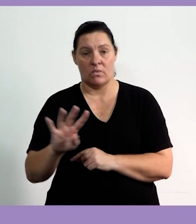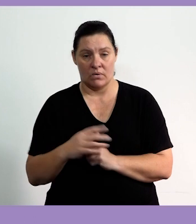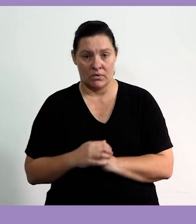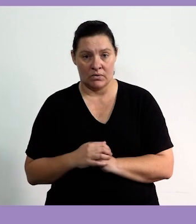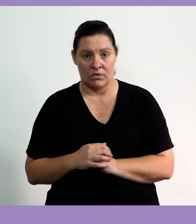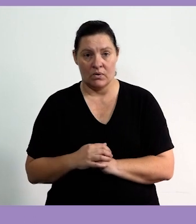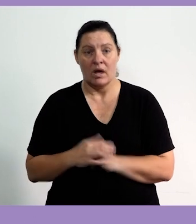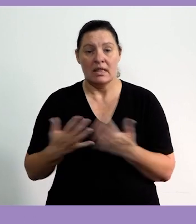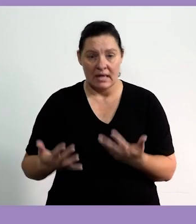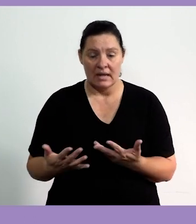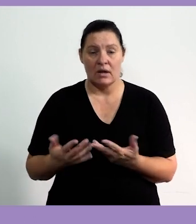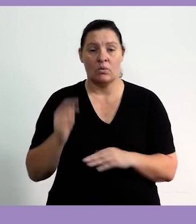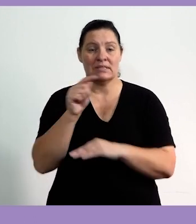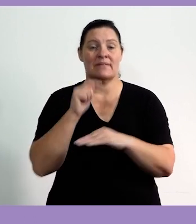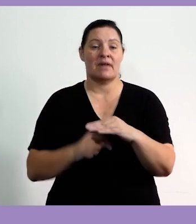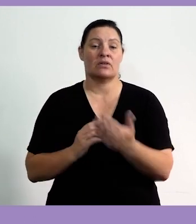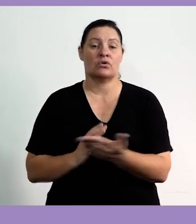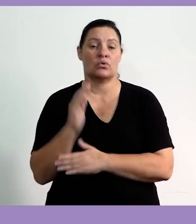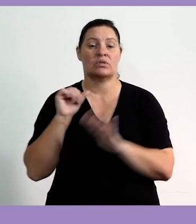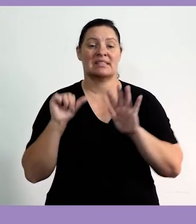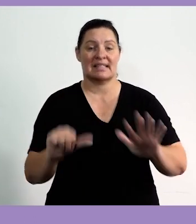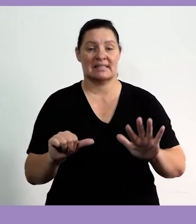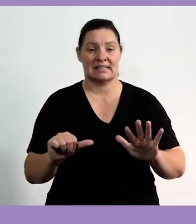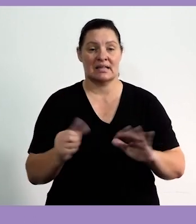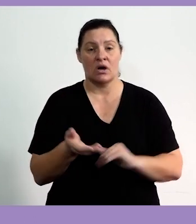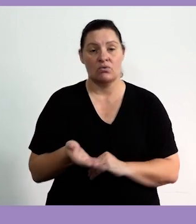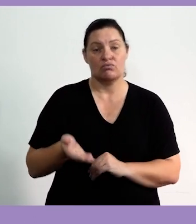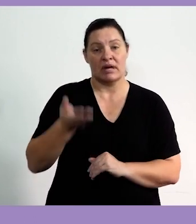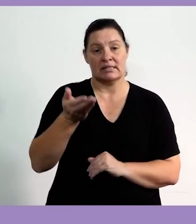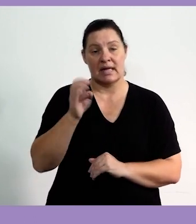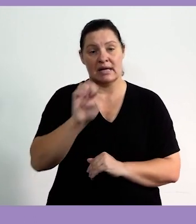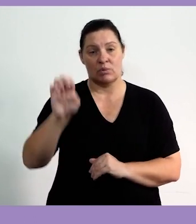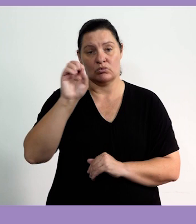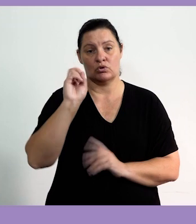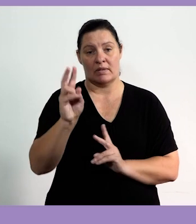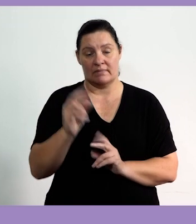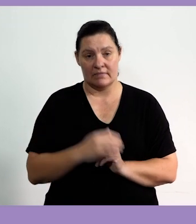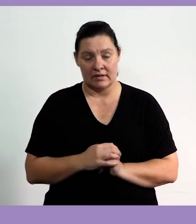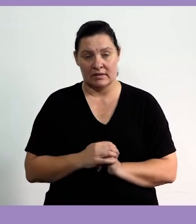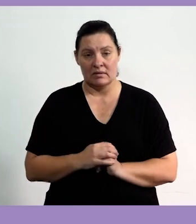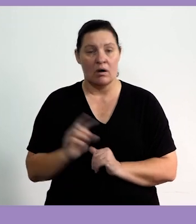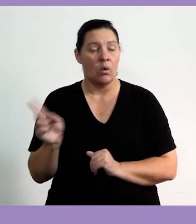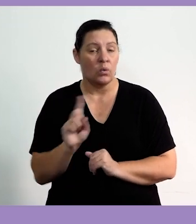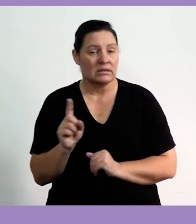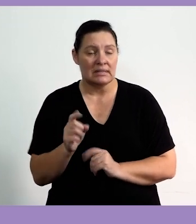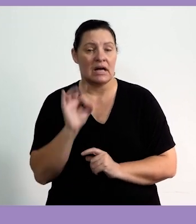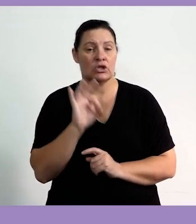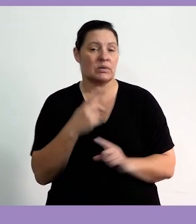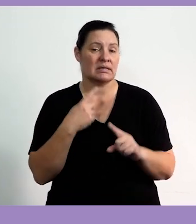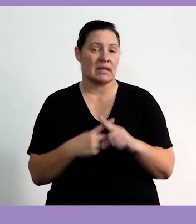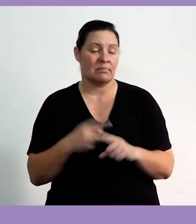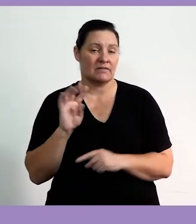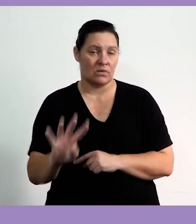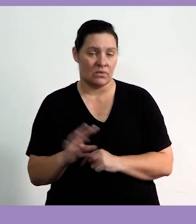multiplied by 4. And we are dividing this by 6 raised to the exponent 12. What